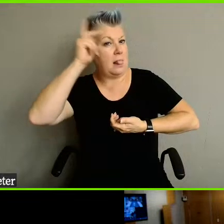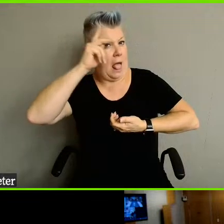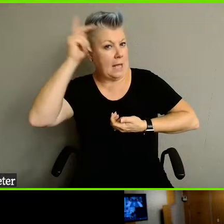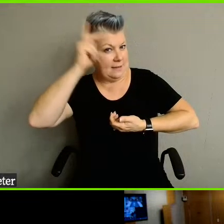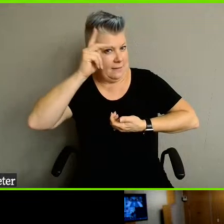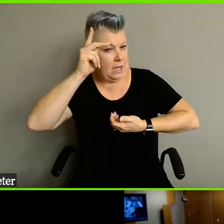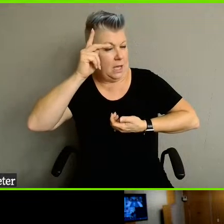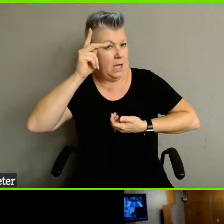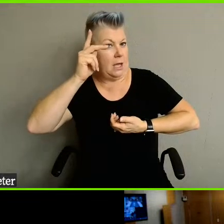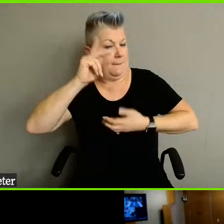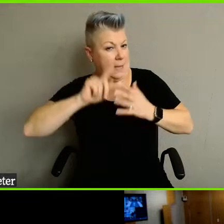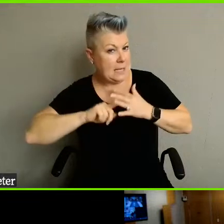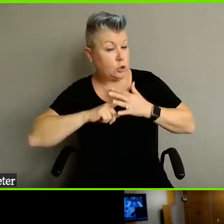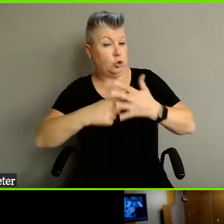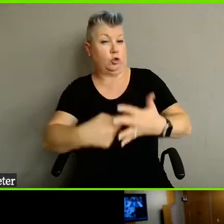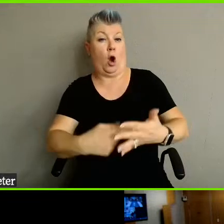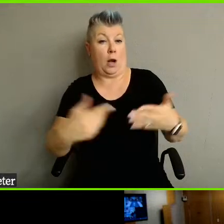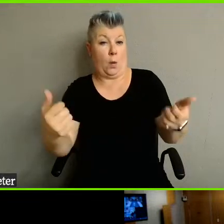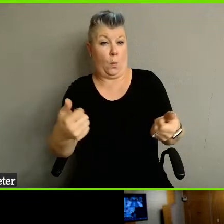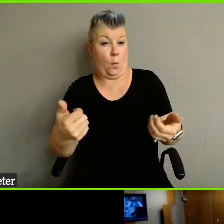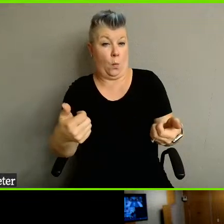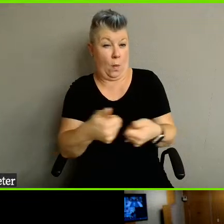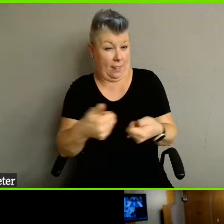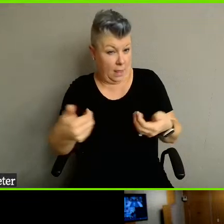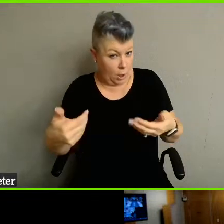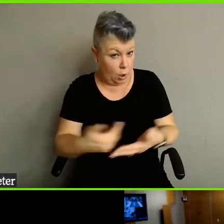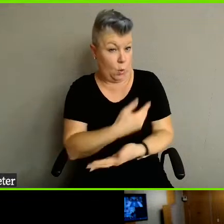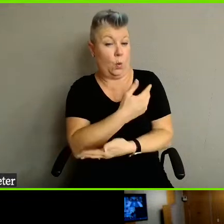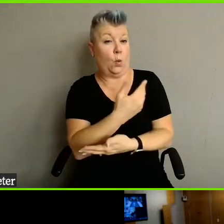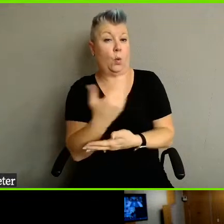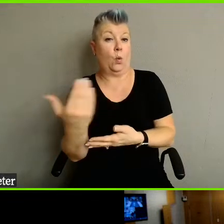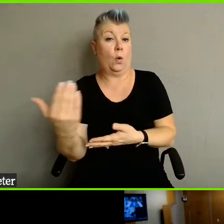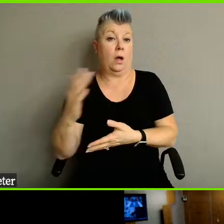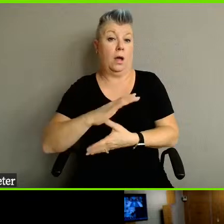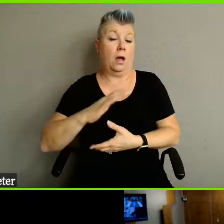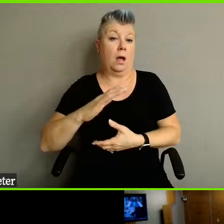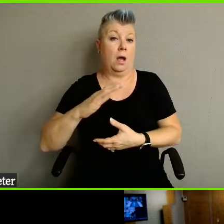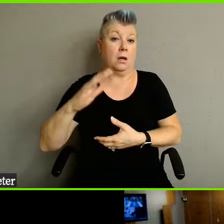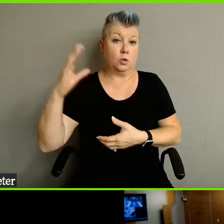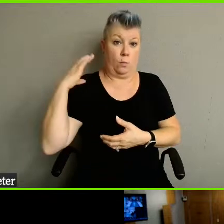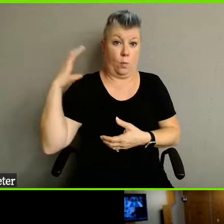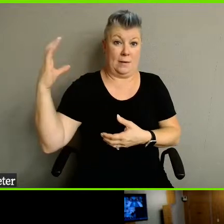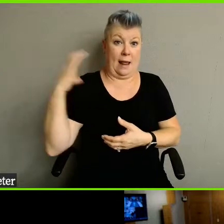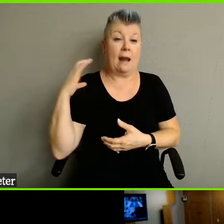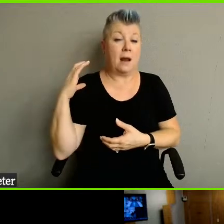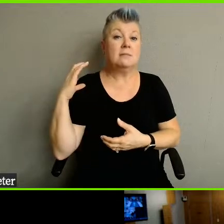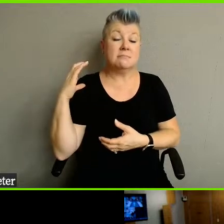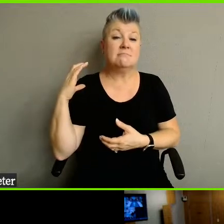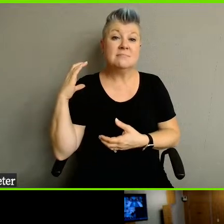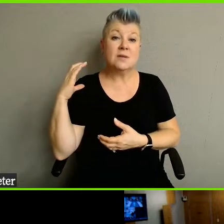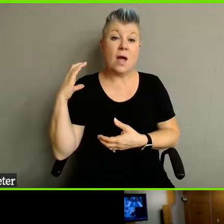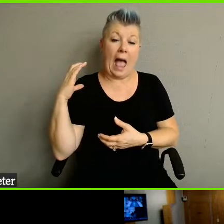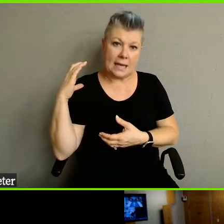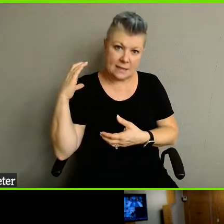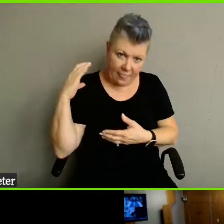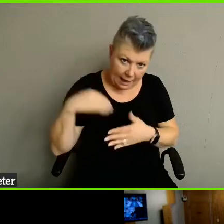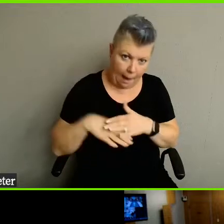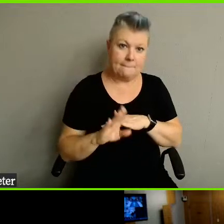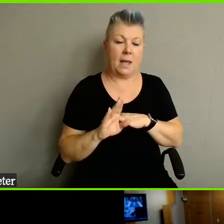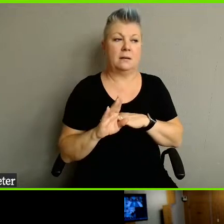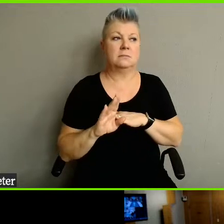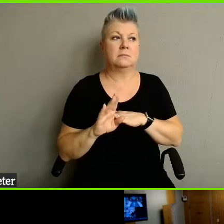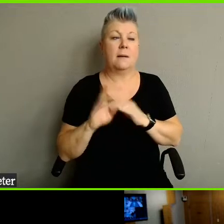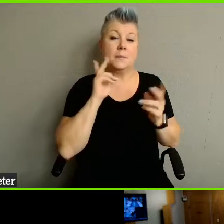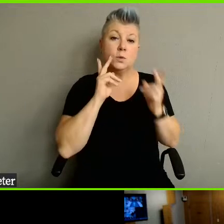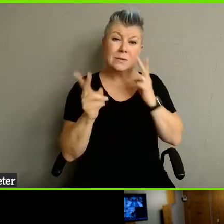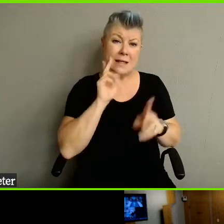of, you've shared some real helpful information. I could tell you off the top of my head which districts they are, but you can see that for yourself. There's some